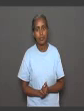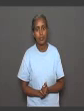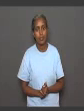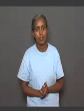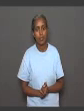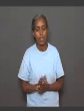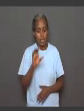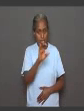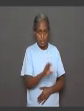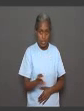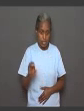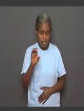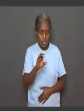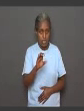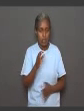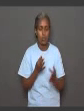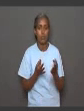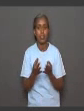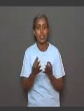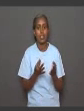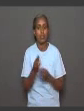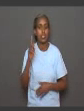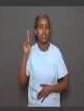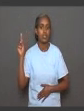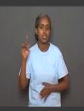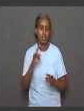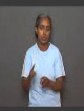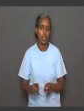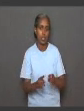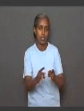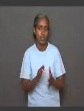The circle will be expressed this way.